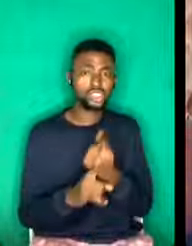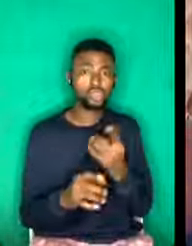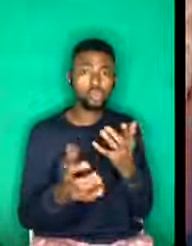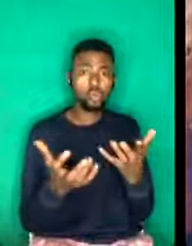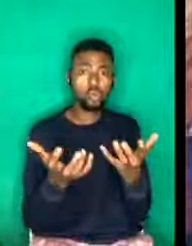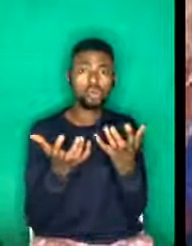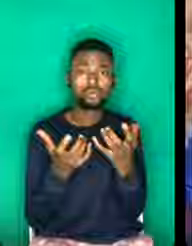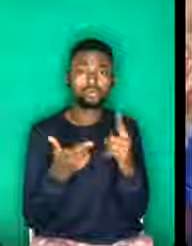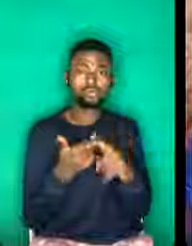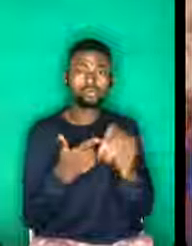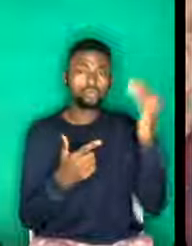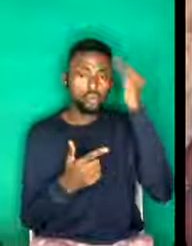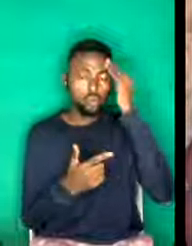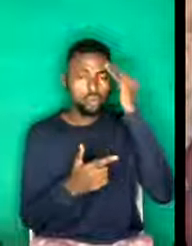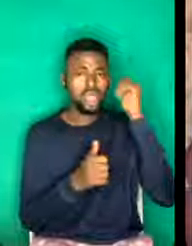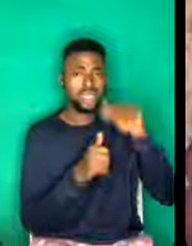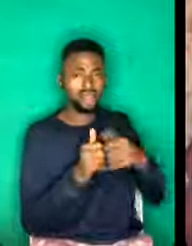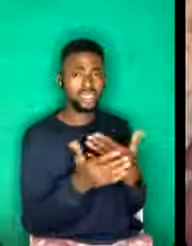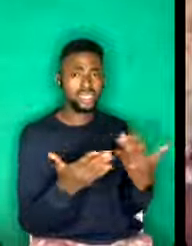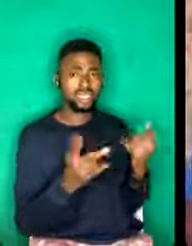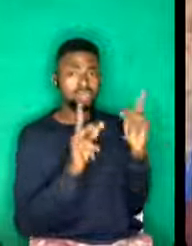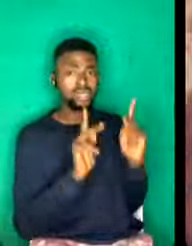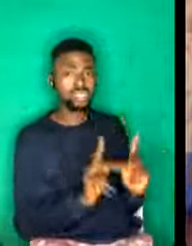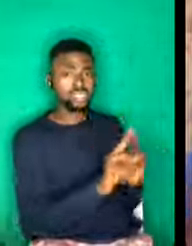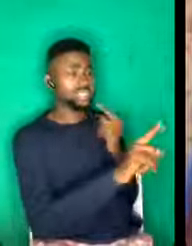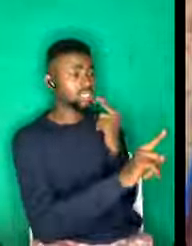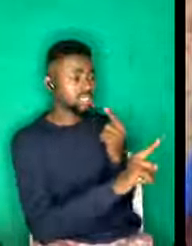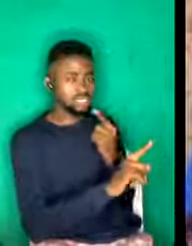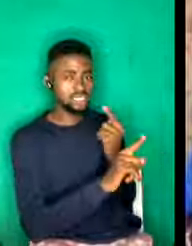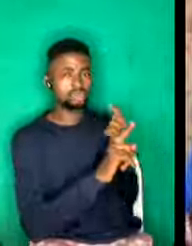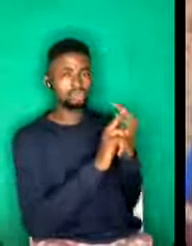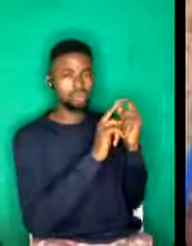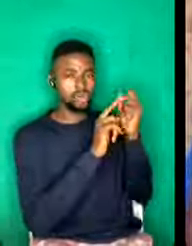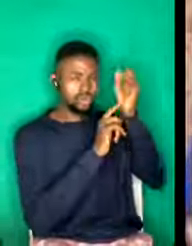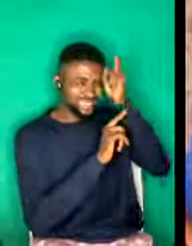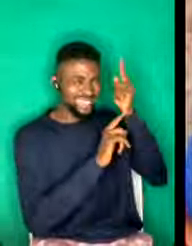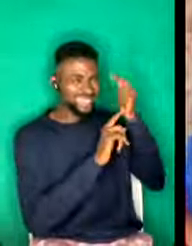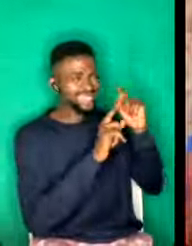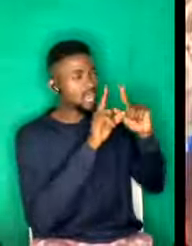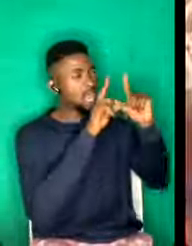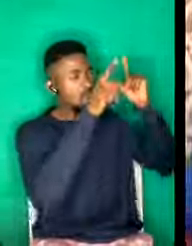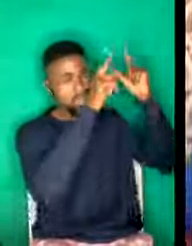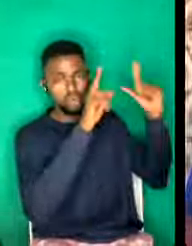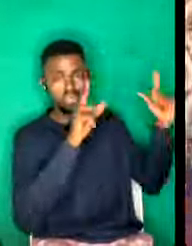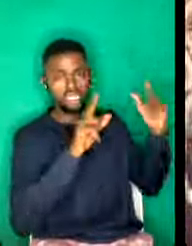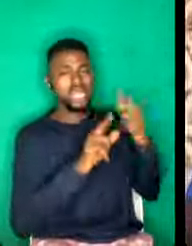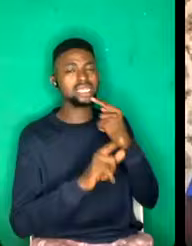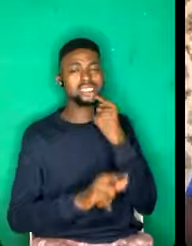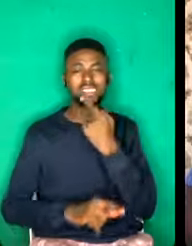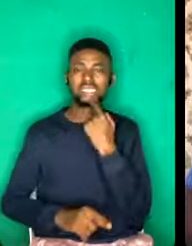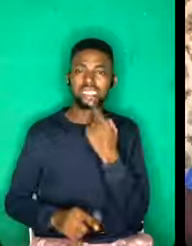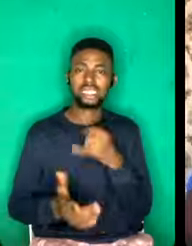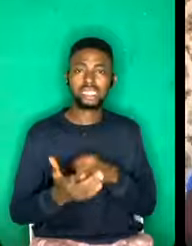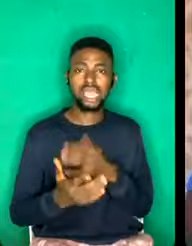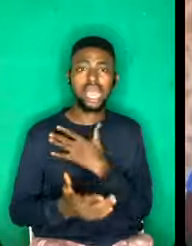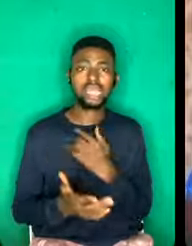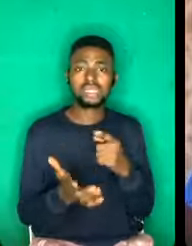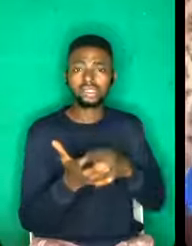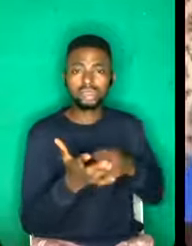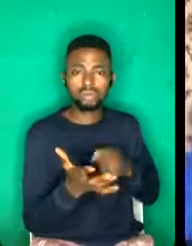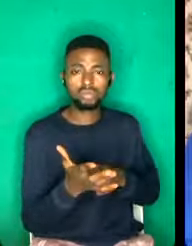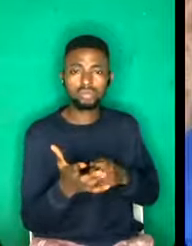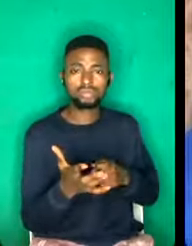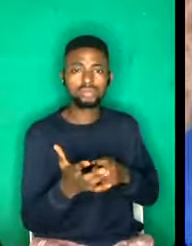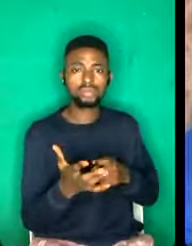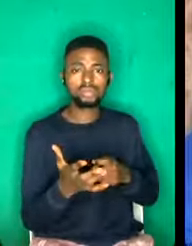know everything, assess the whole language, everything, and say it. And sometimes you, for